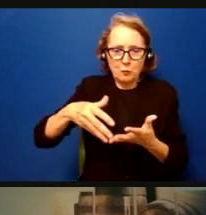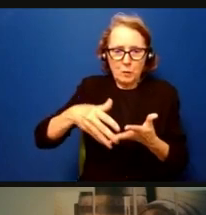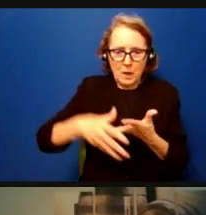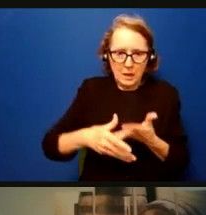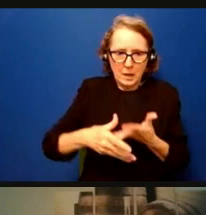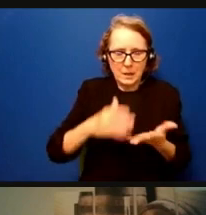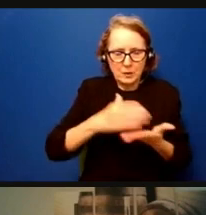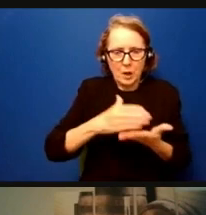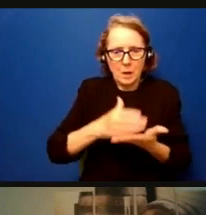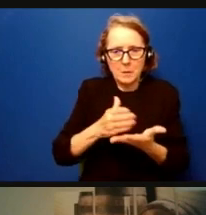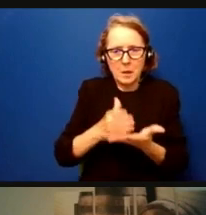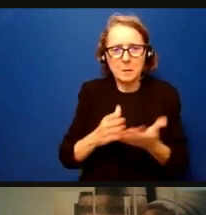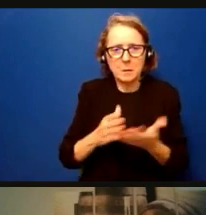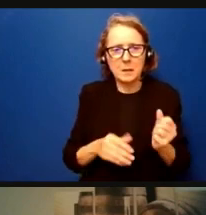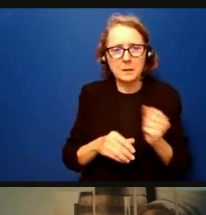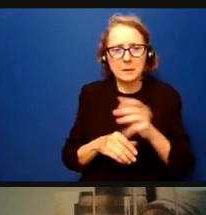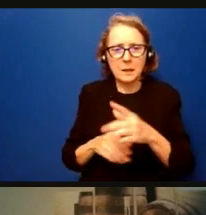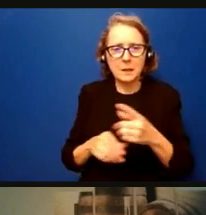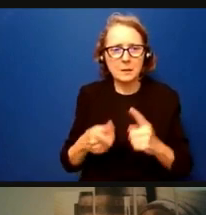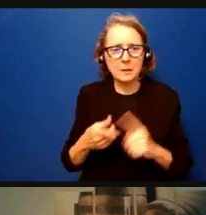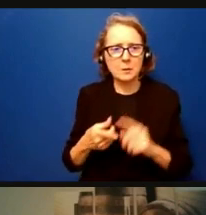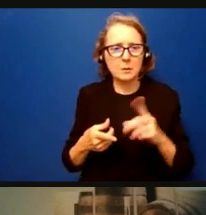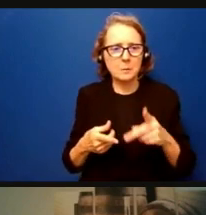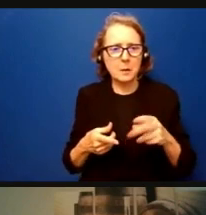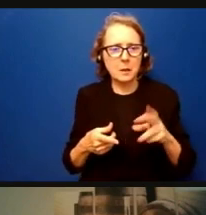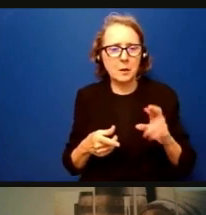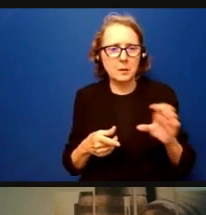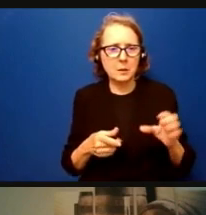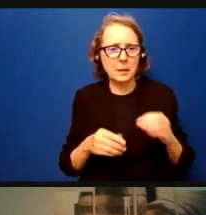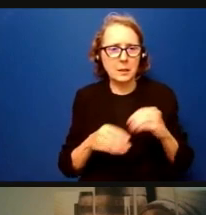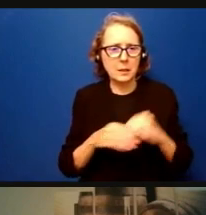then it's sent to the PRC in Corvallis for